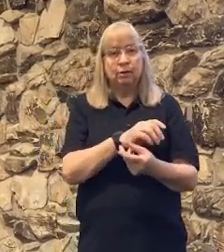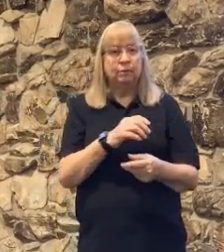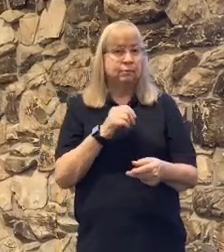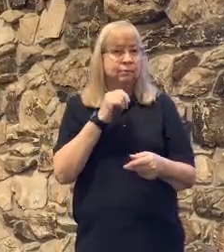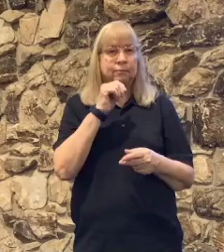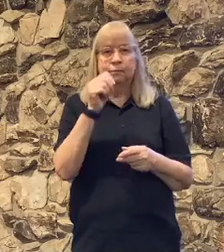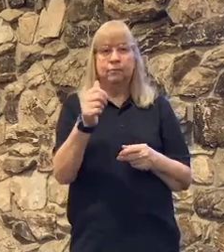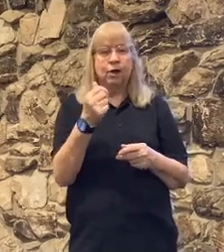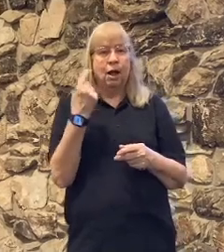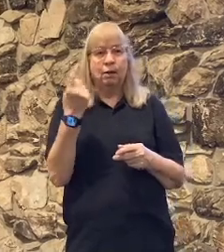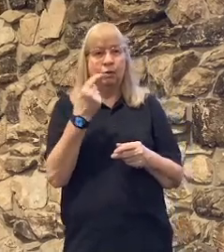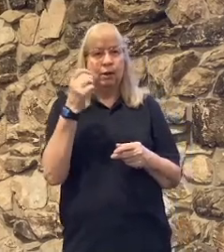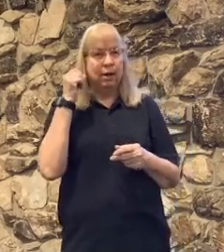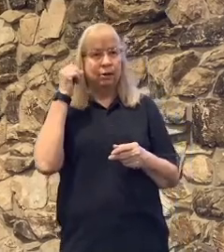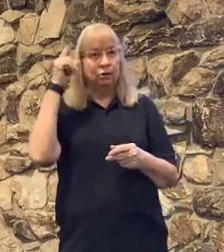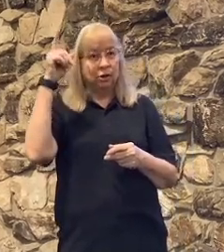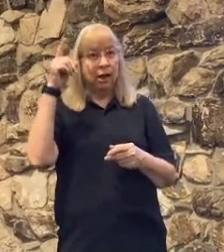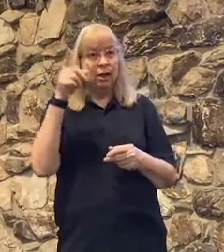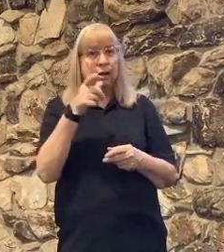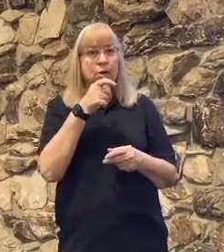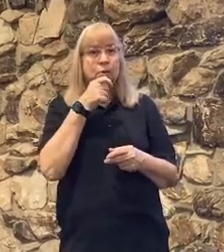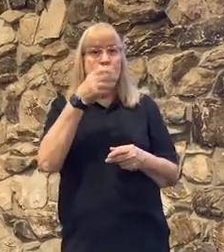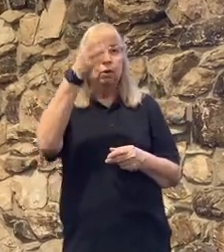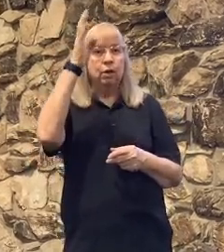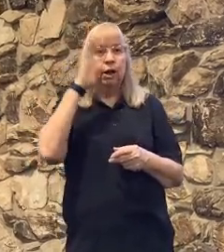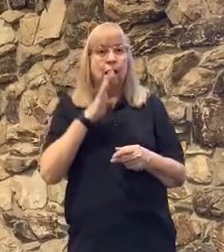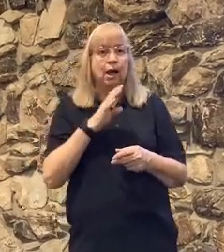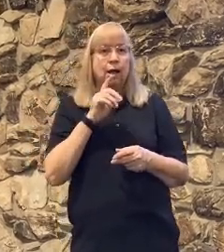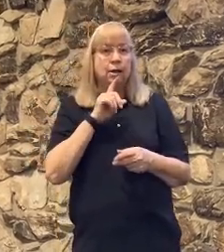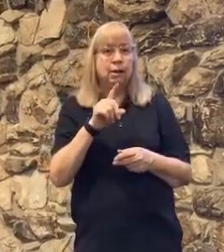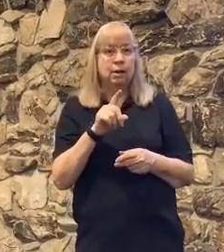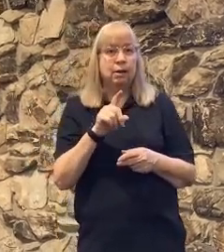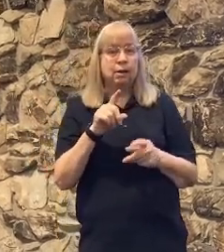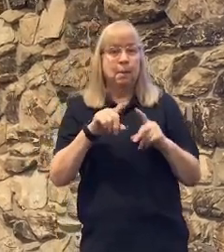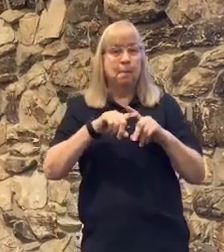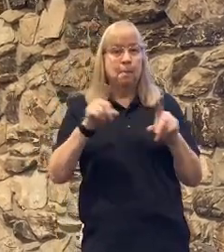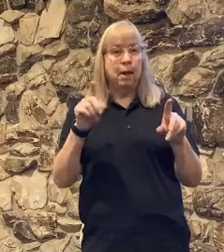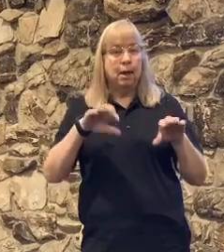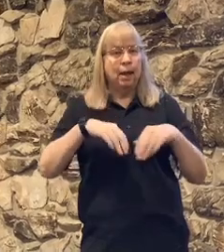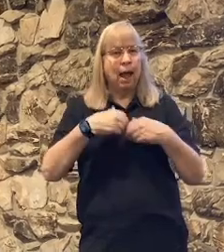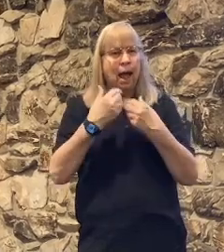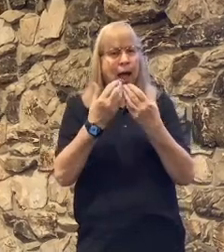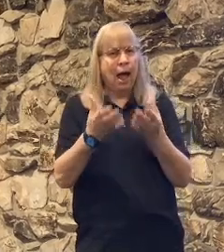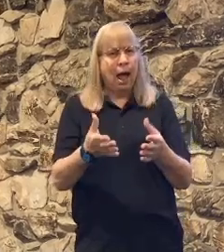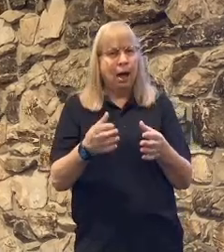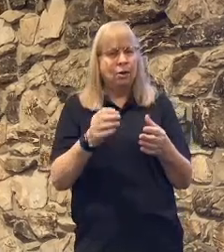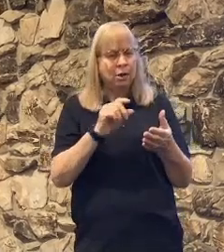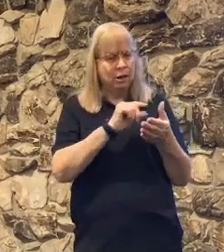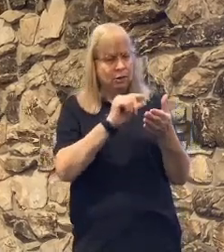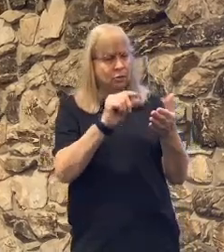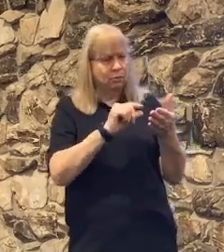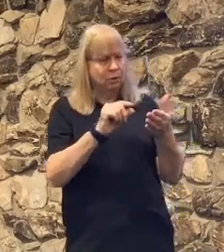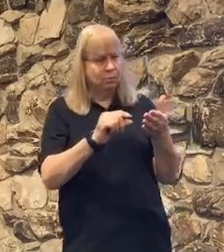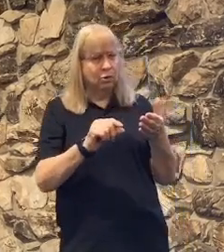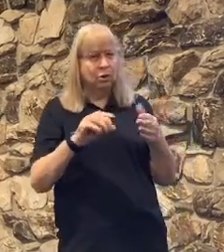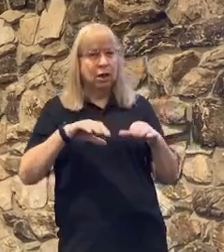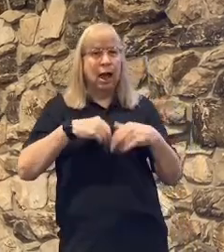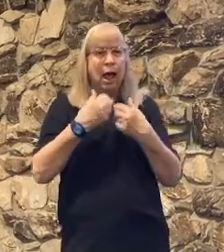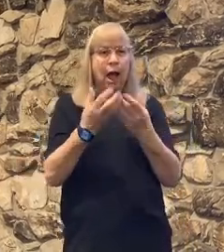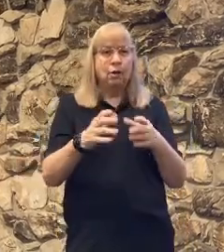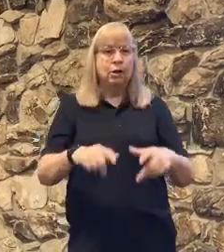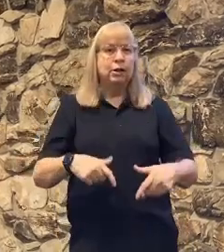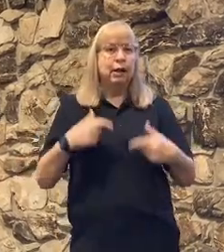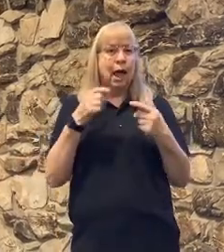not just understanding who God is, but how do these scriptures, how does